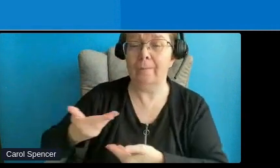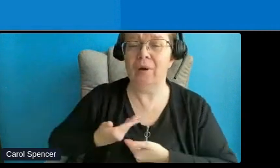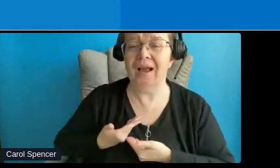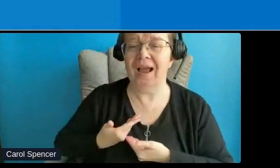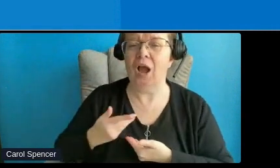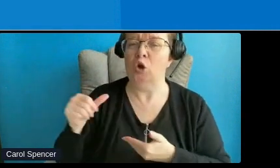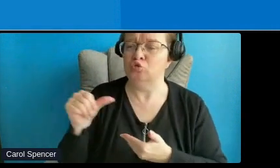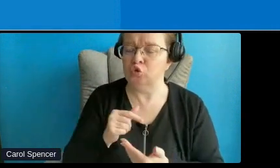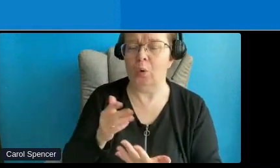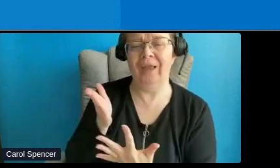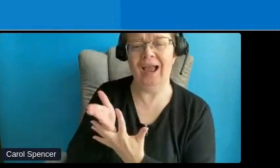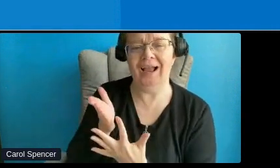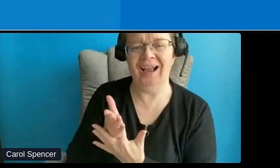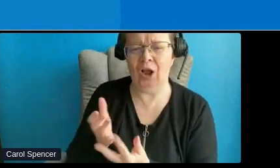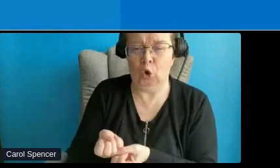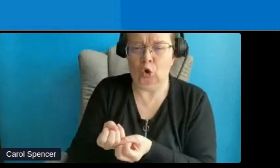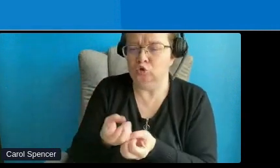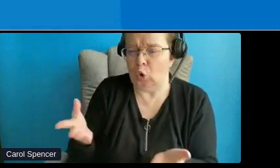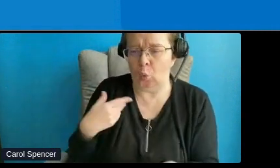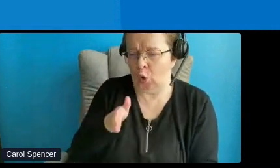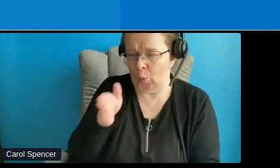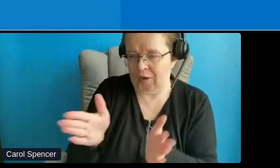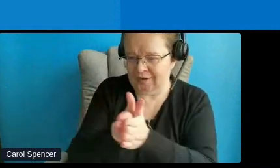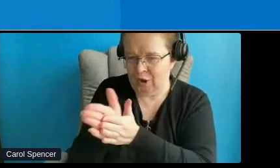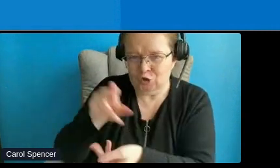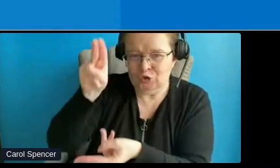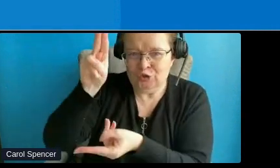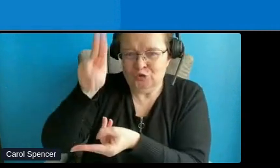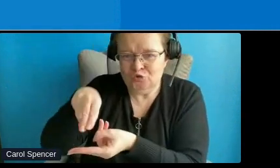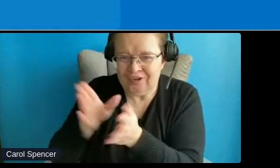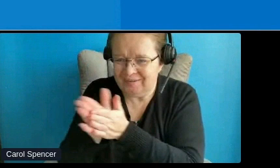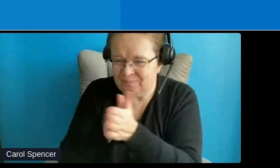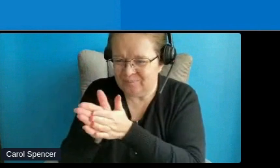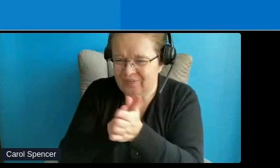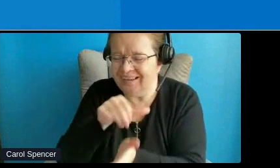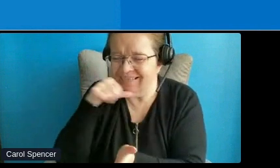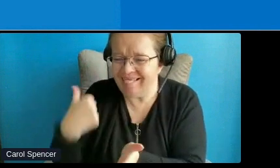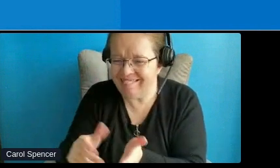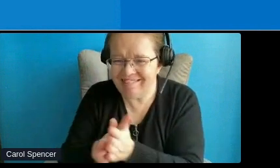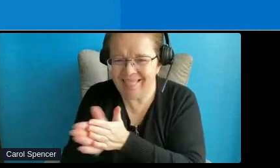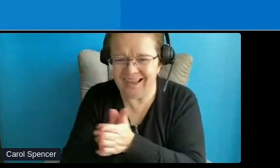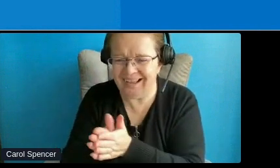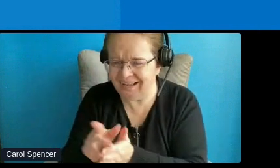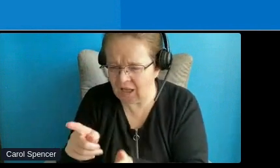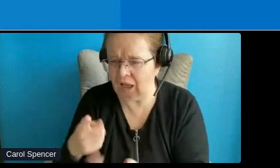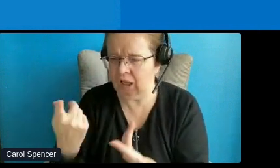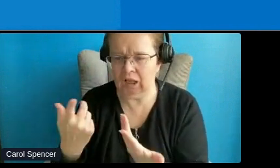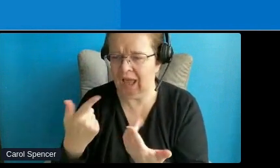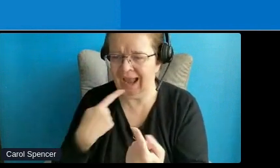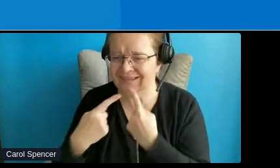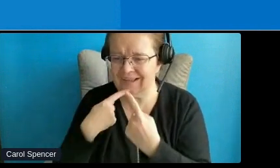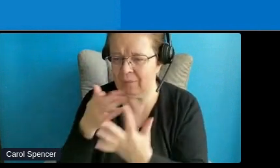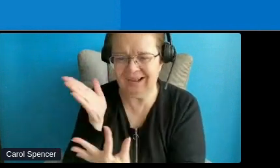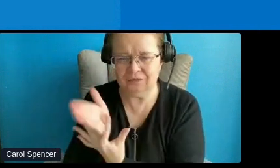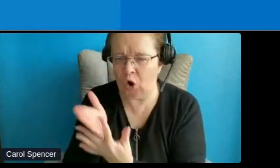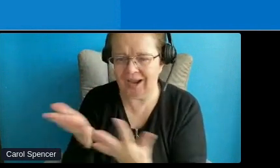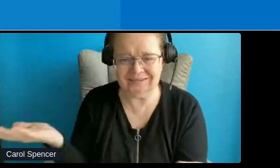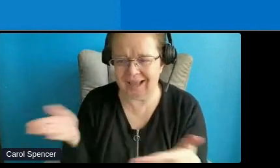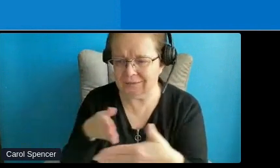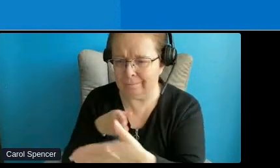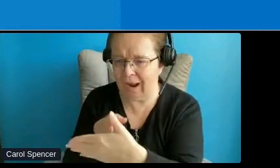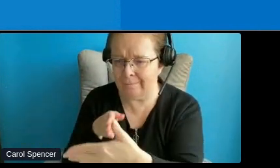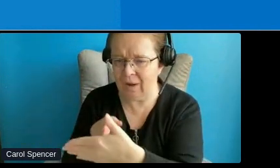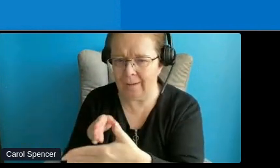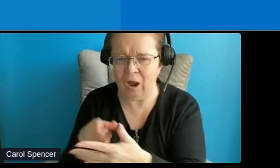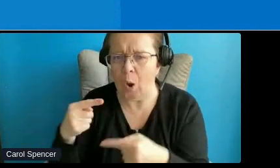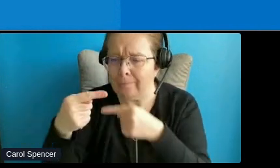more accessible. It's no good going for a cheap deal if you can't access the information or read the meters. You know, it's about that limited